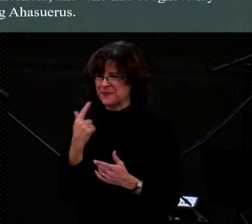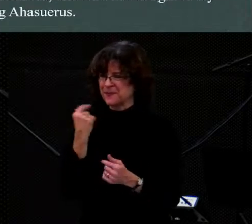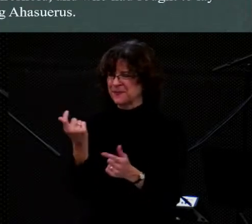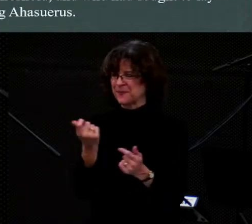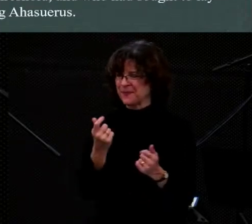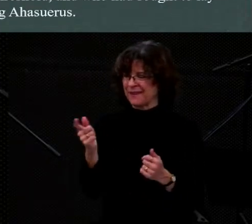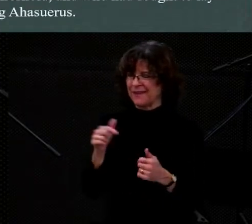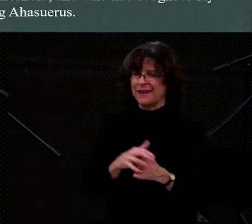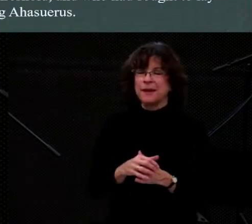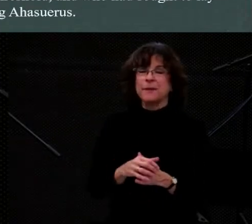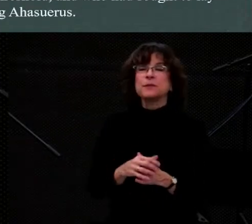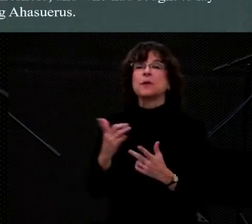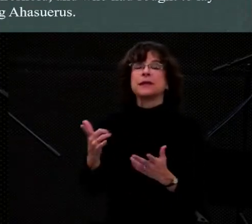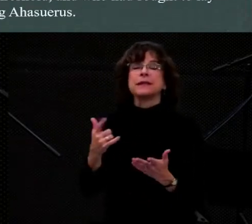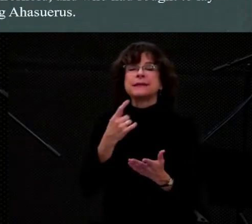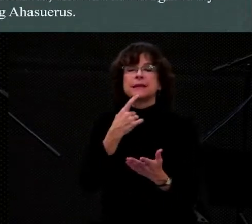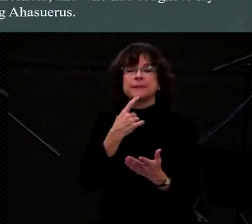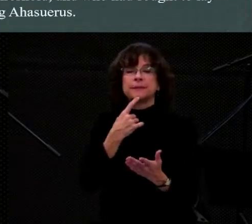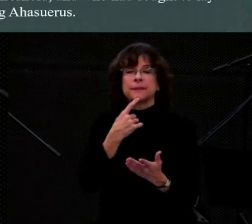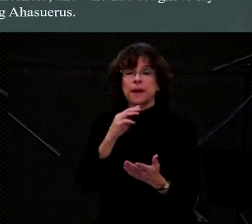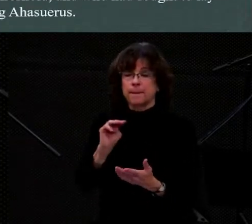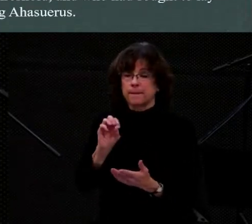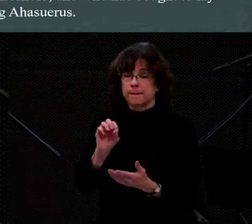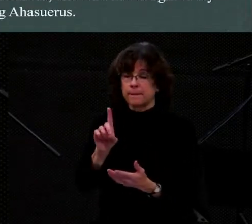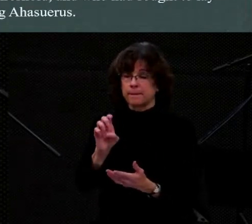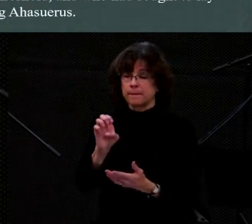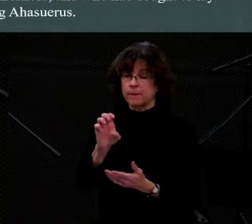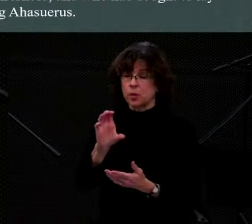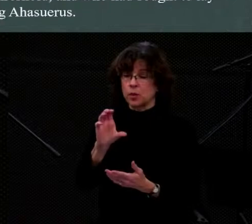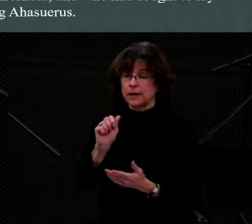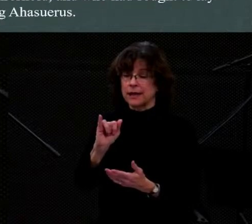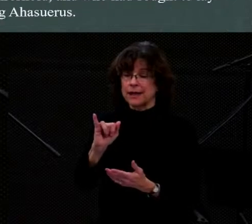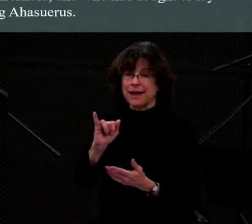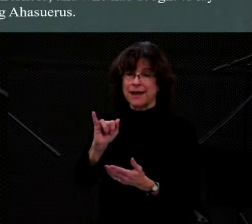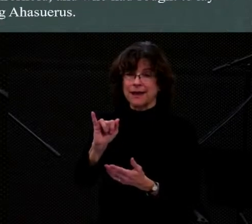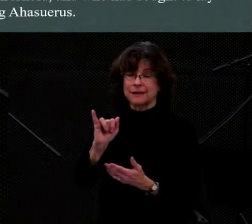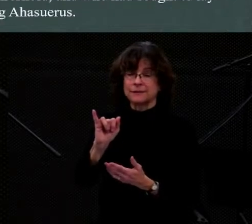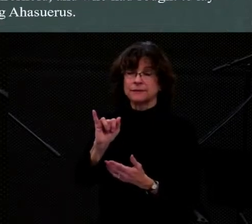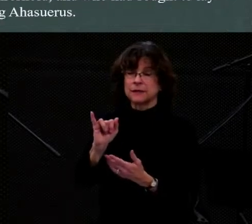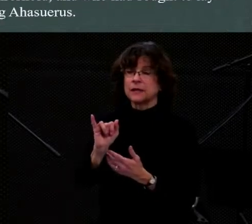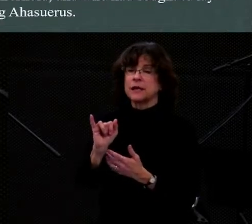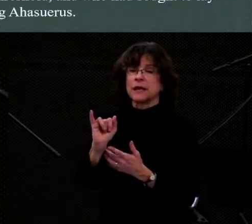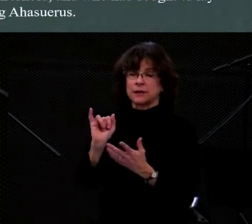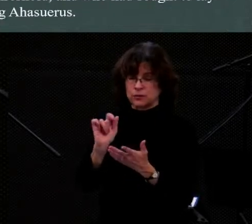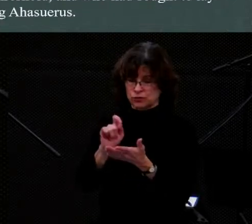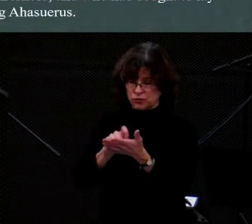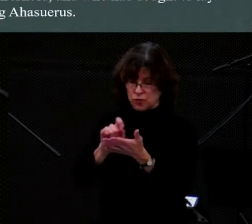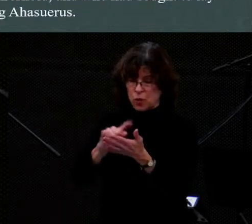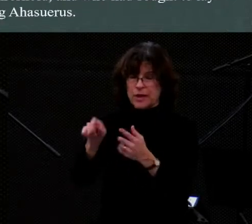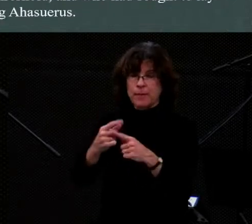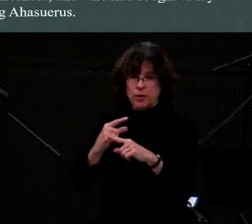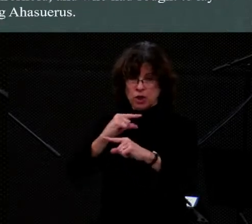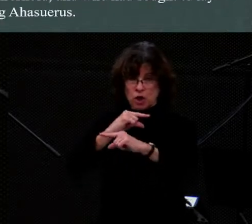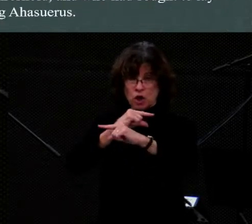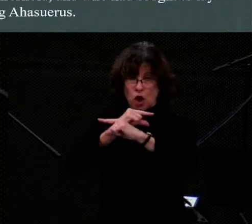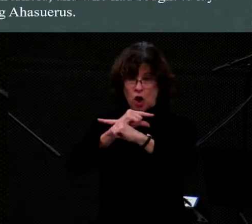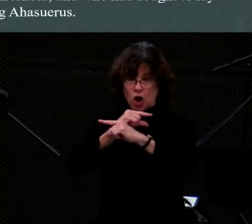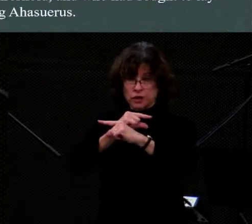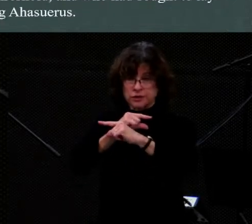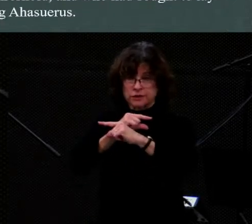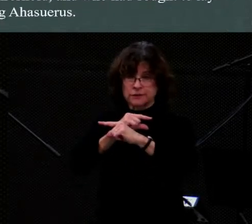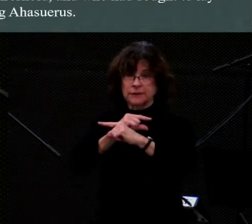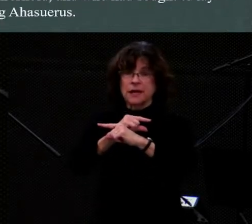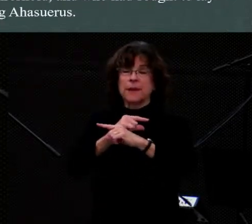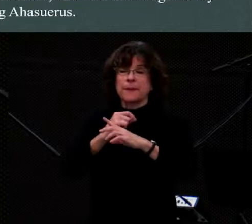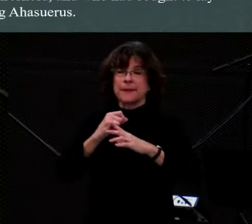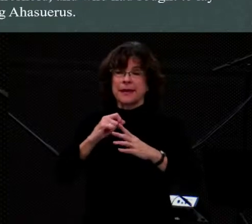And it was found written how Mordecai had told about Bigthana and Teresh, two of the king's eunuchs, who guarded the threshold and who had